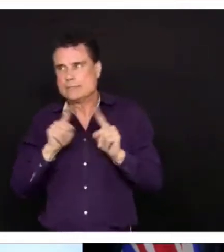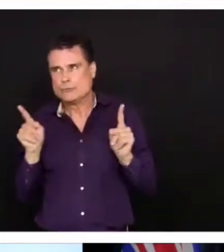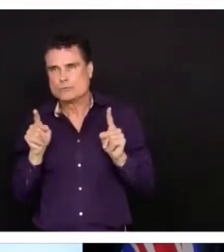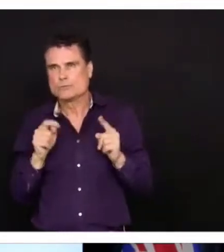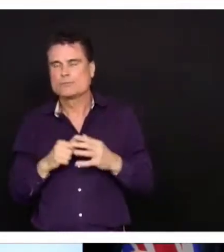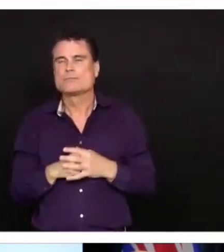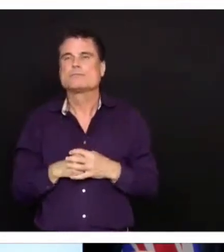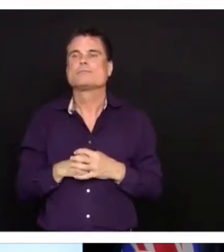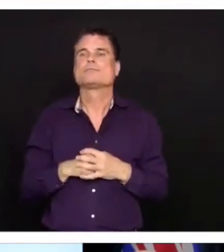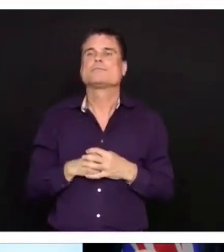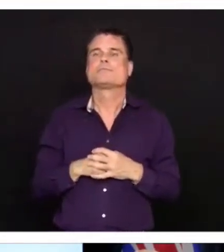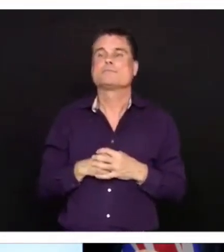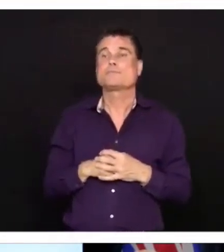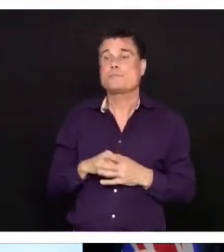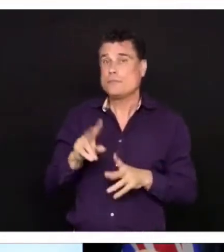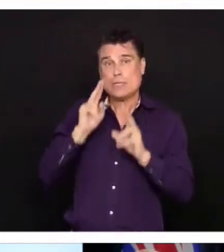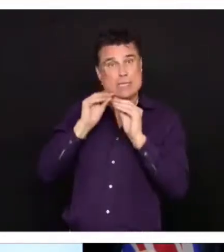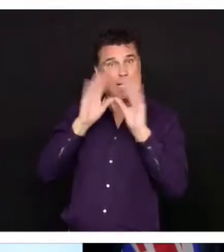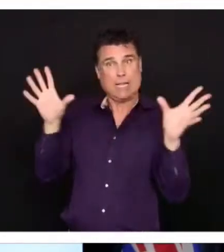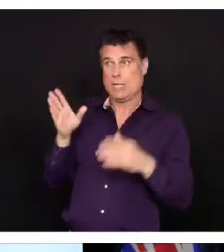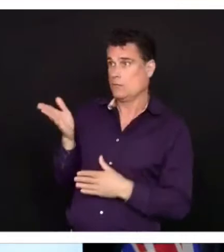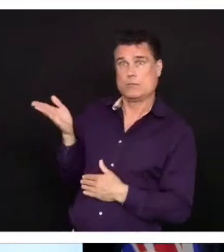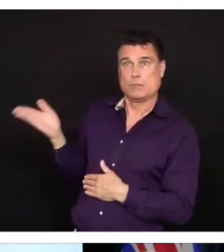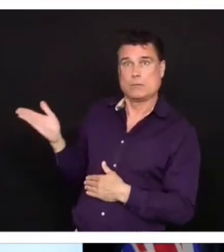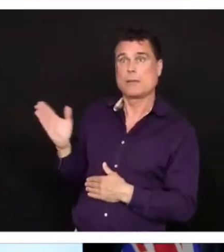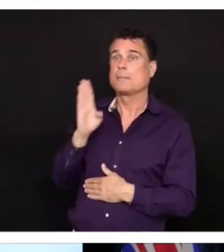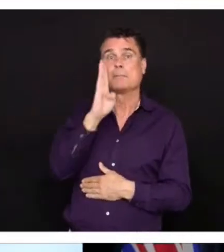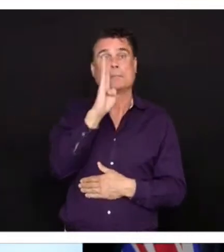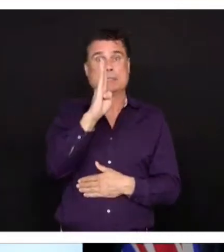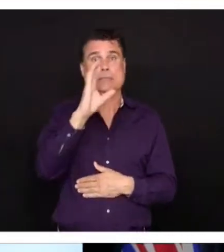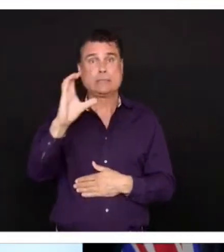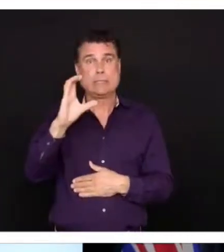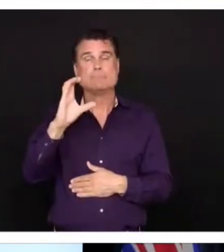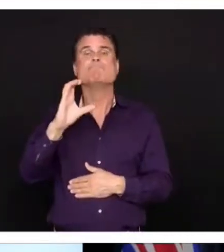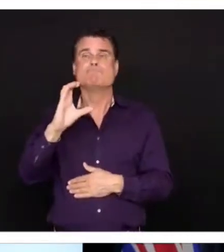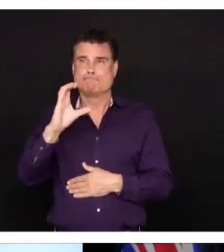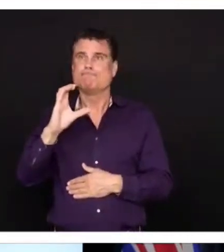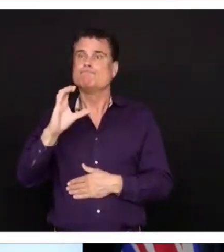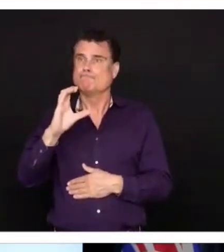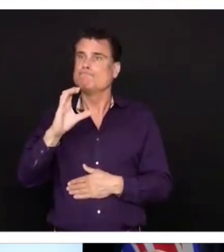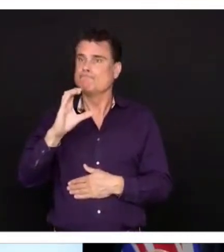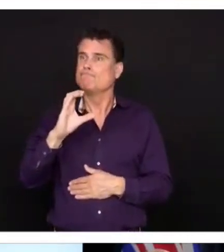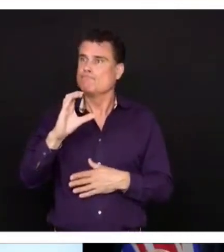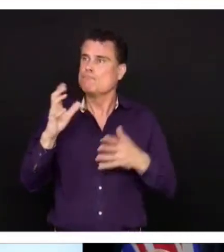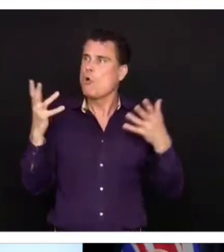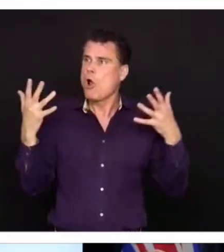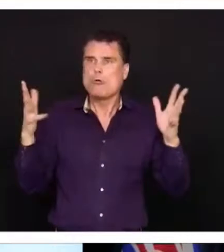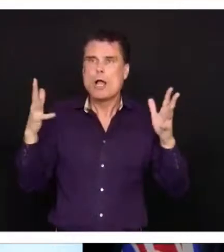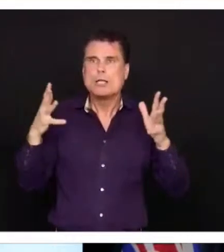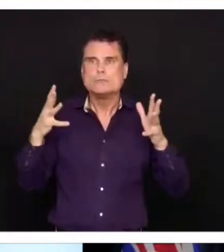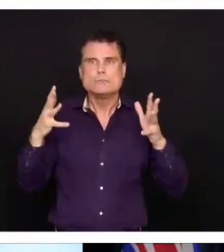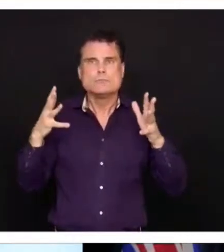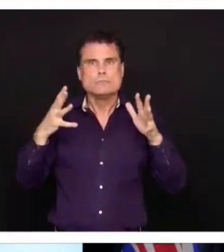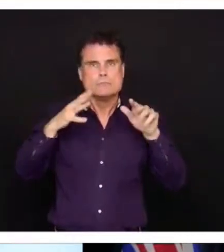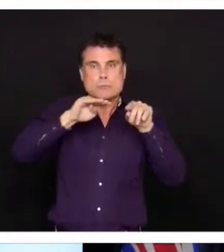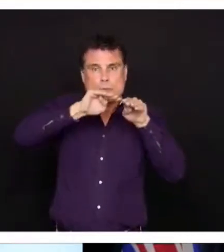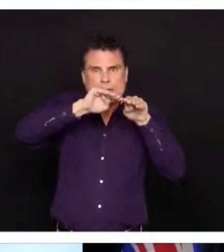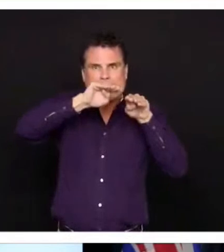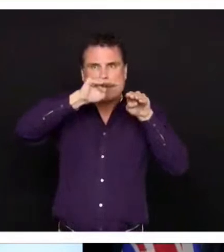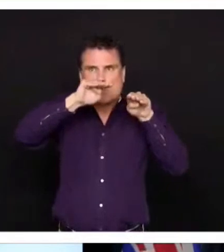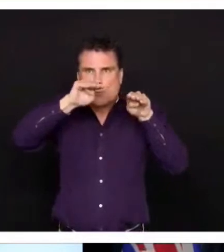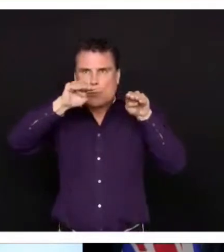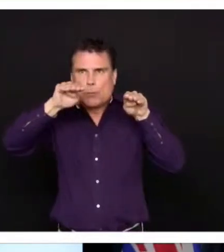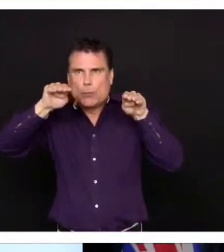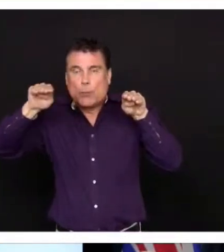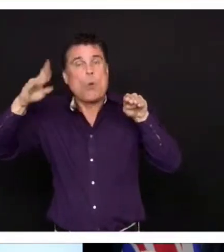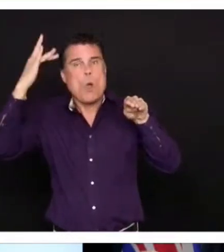British Columbia, but that we have flattened and leveled over the last few weeks. And again, this is the same